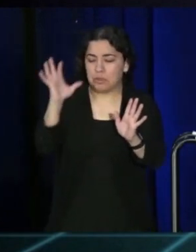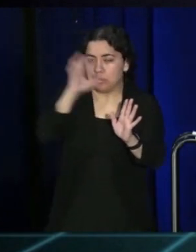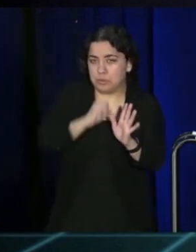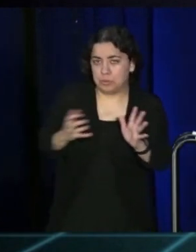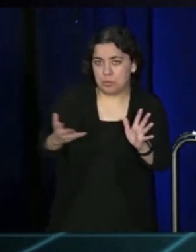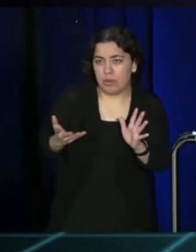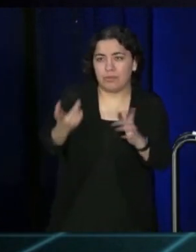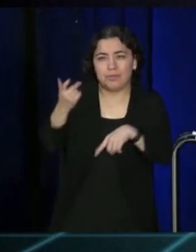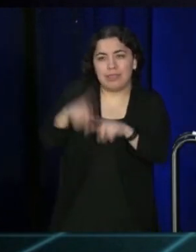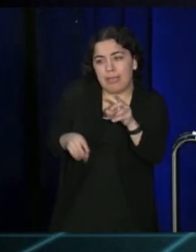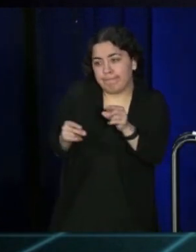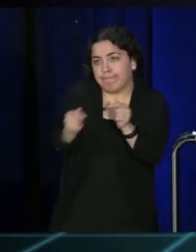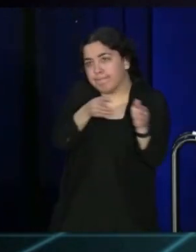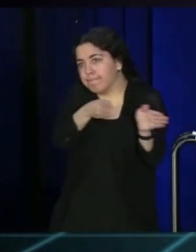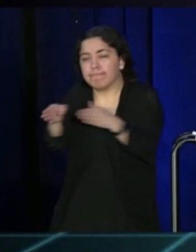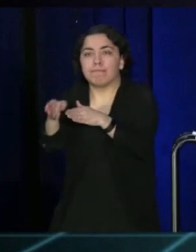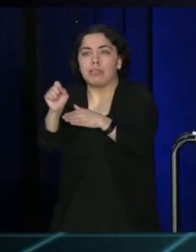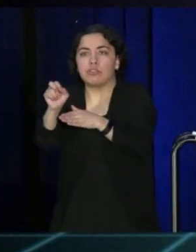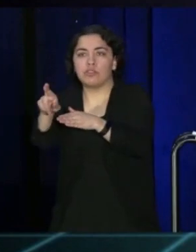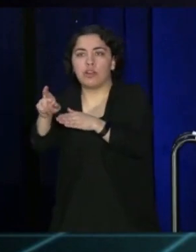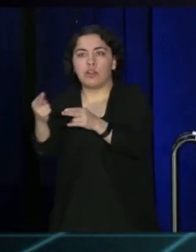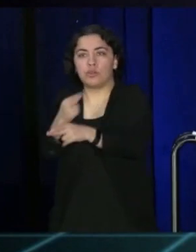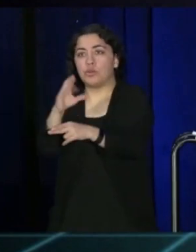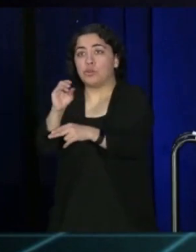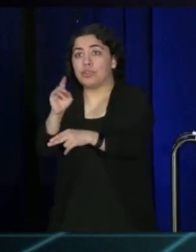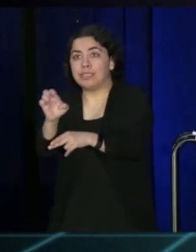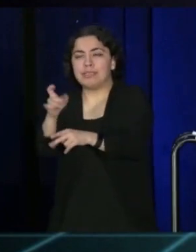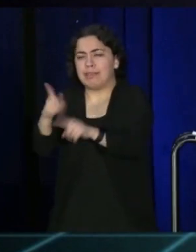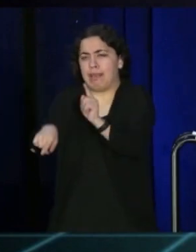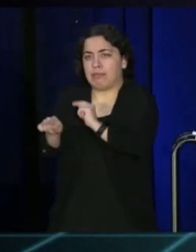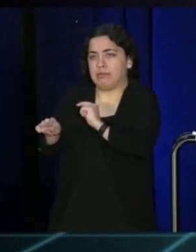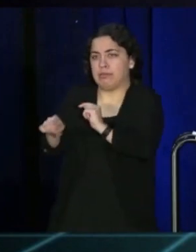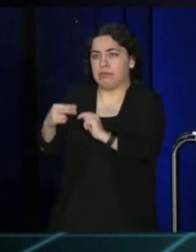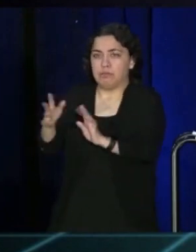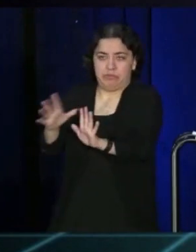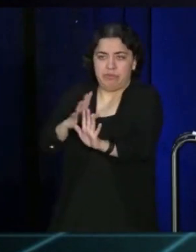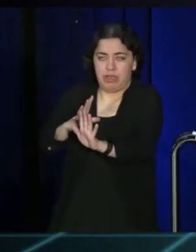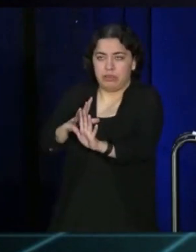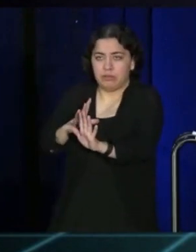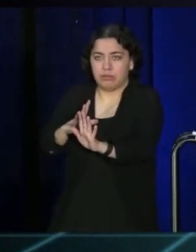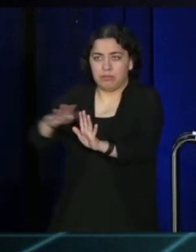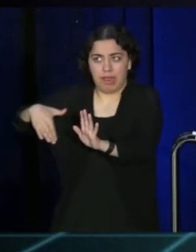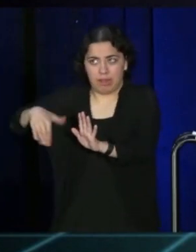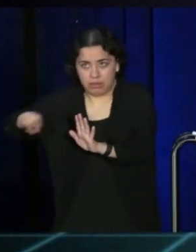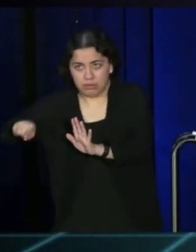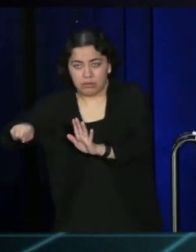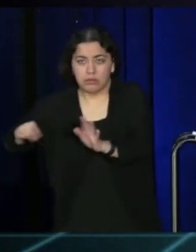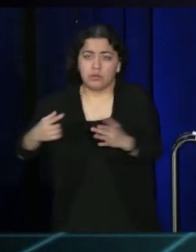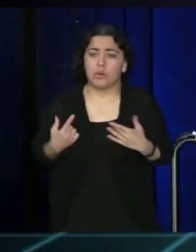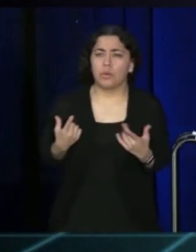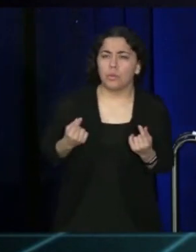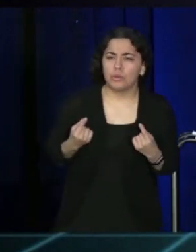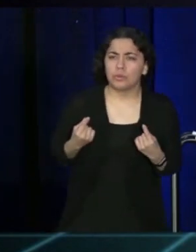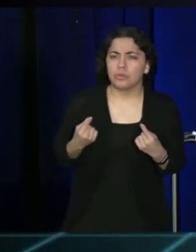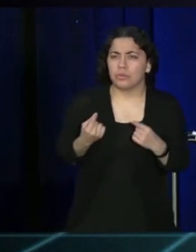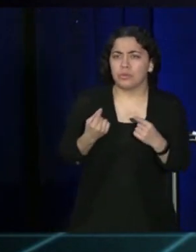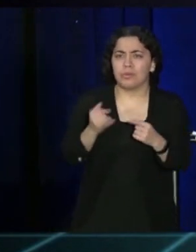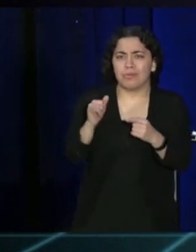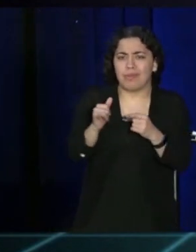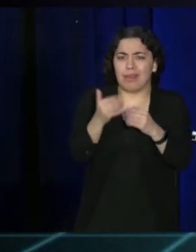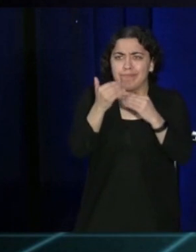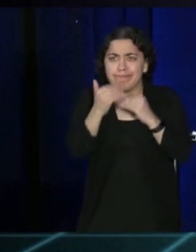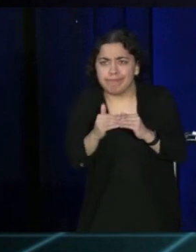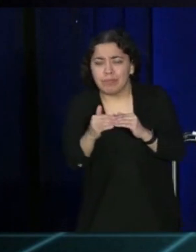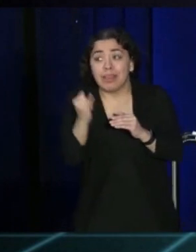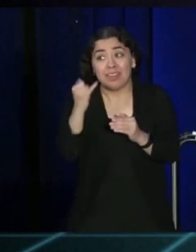to SSR and use cookies and all that. So really, all that you need to do, if you're within that constraint, or even if